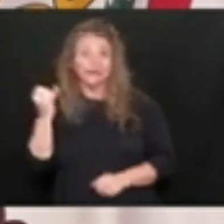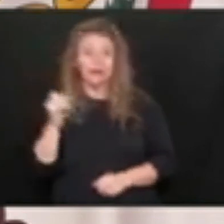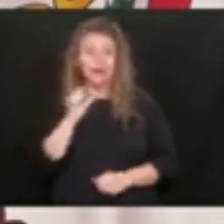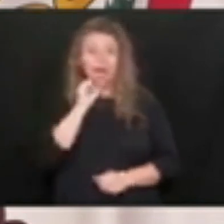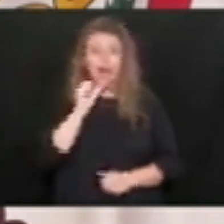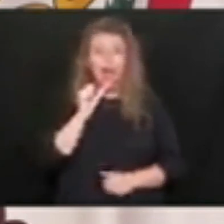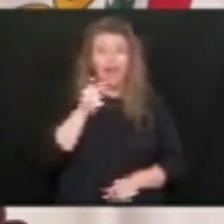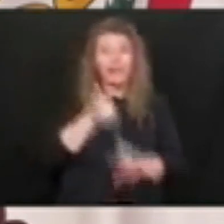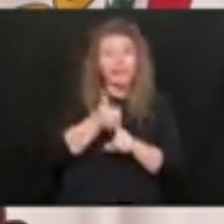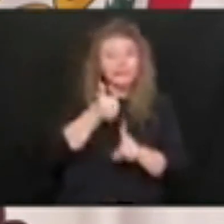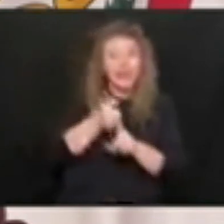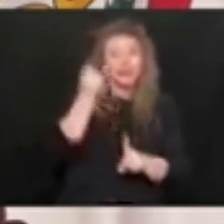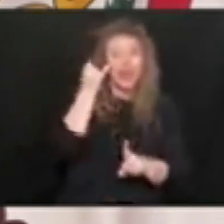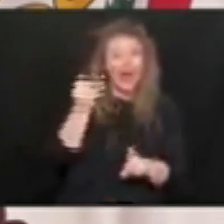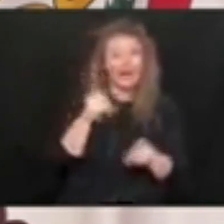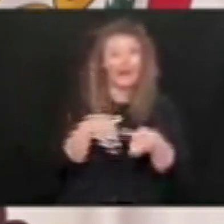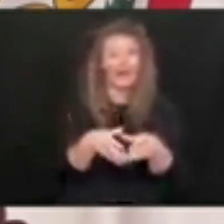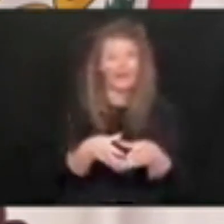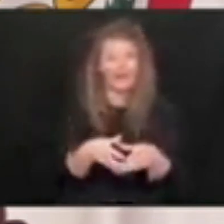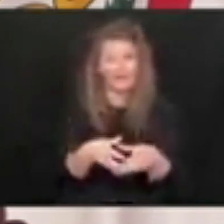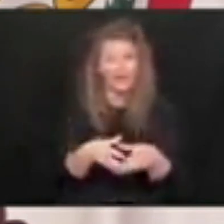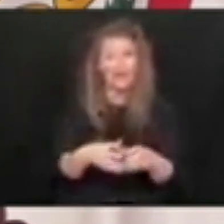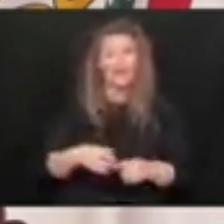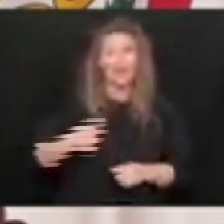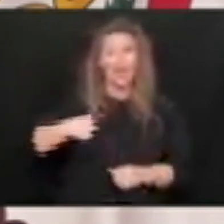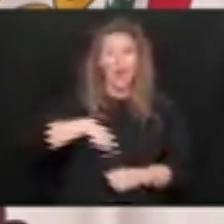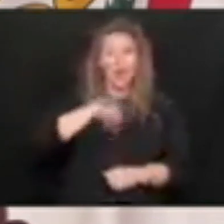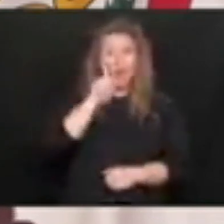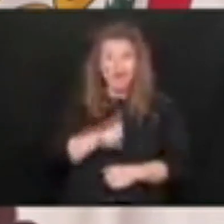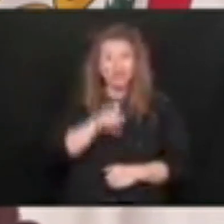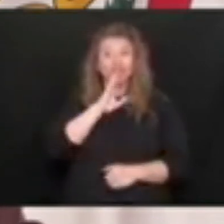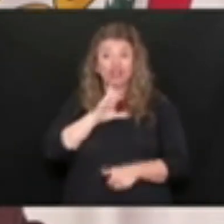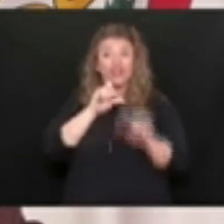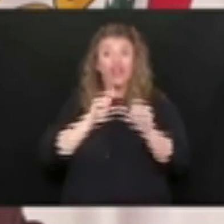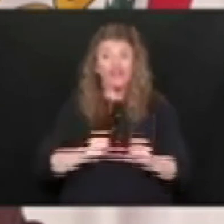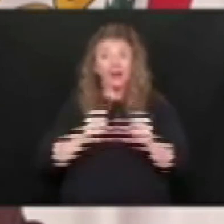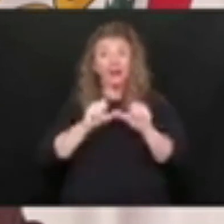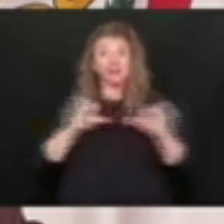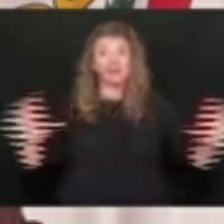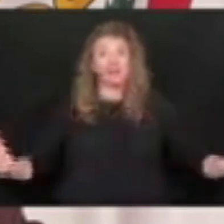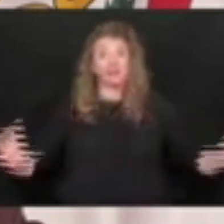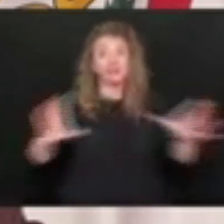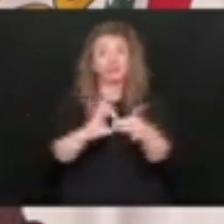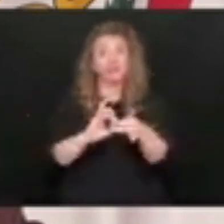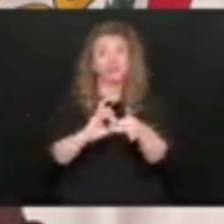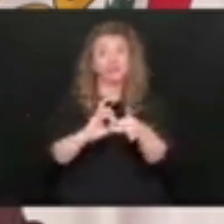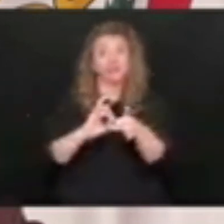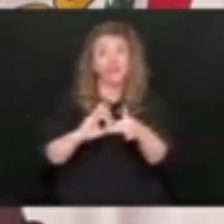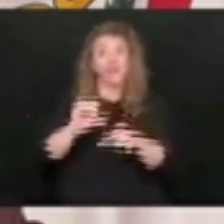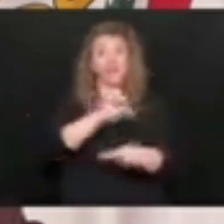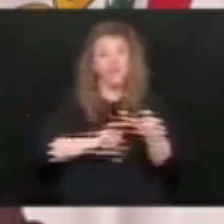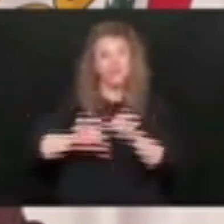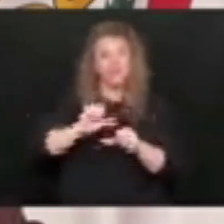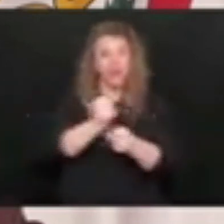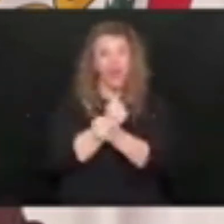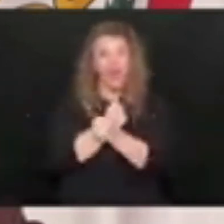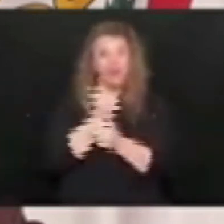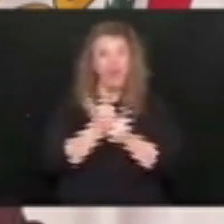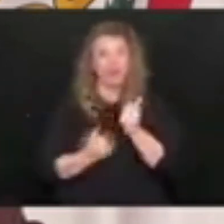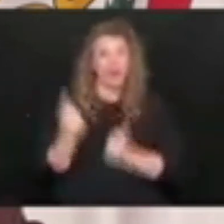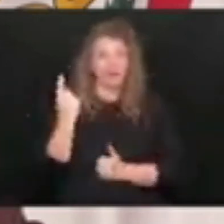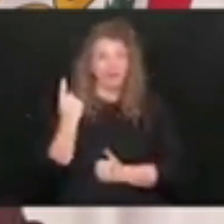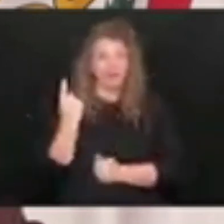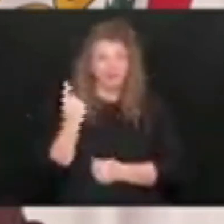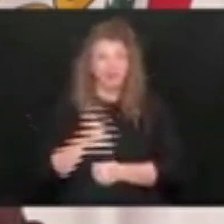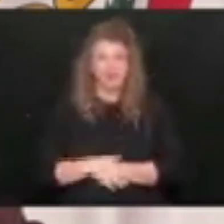We should absolutely be constantly trying to embrace one another and loving our neighbors.